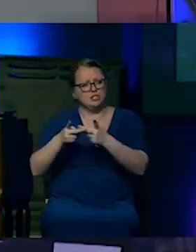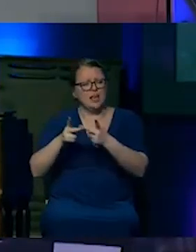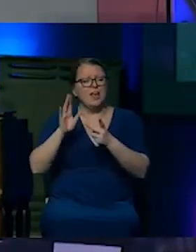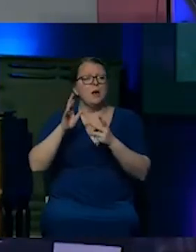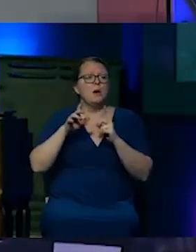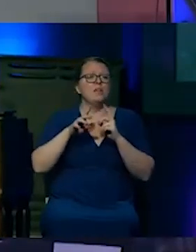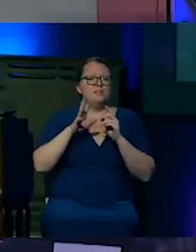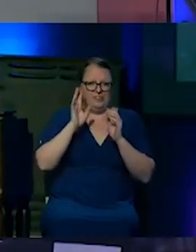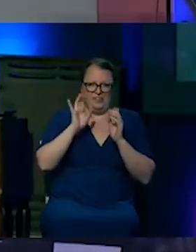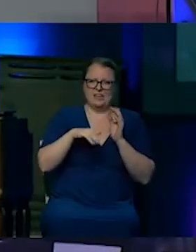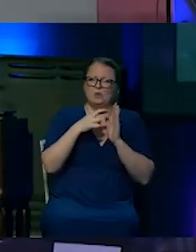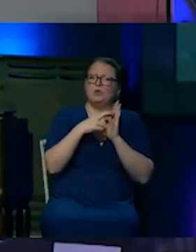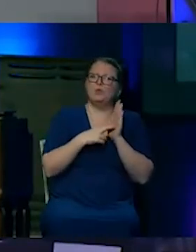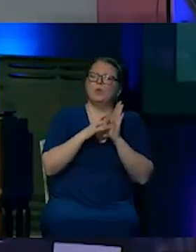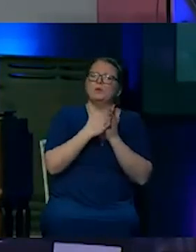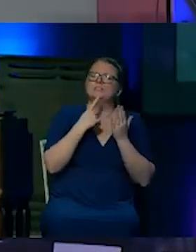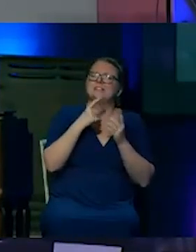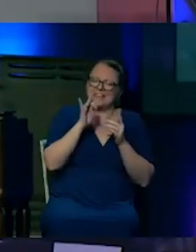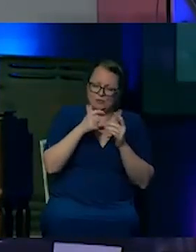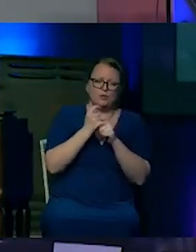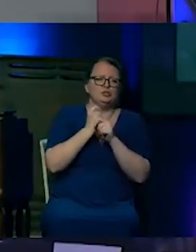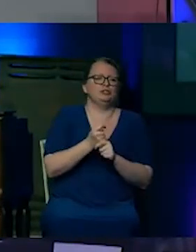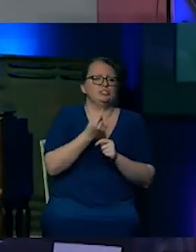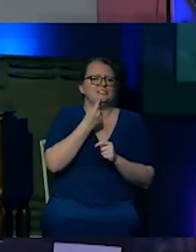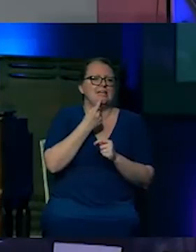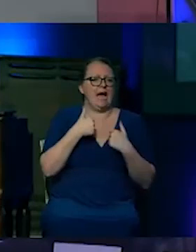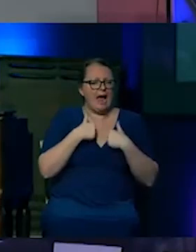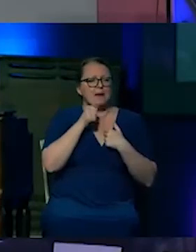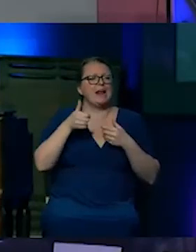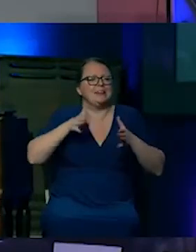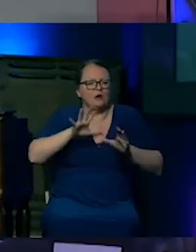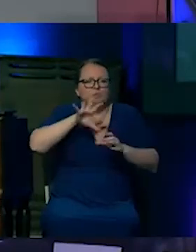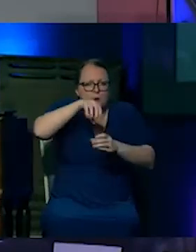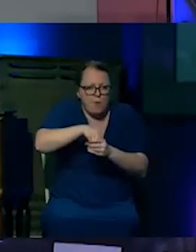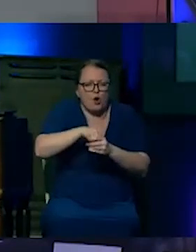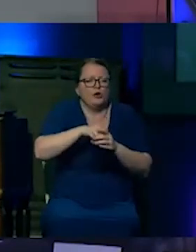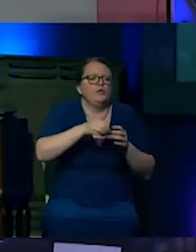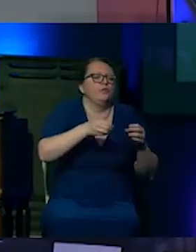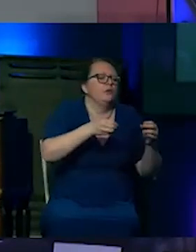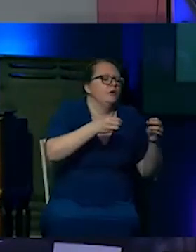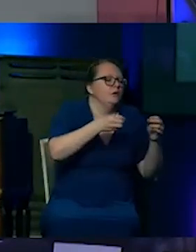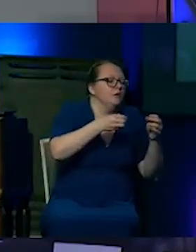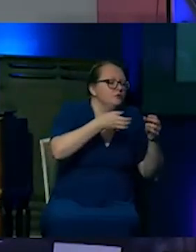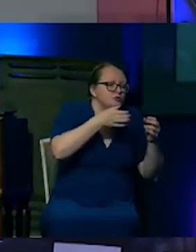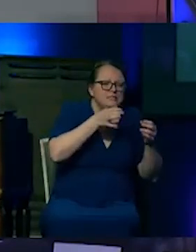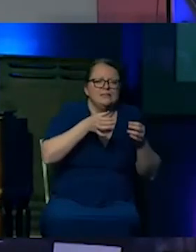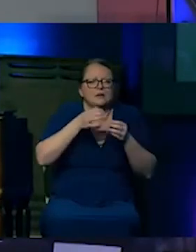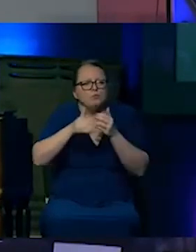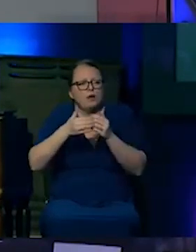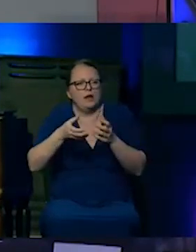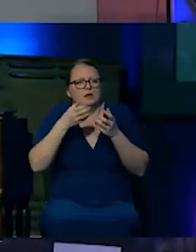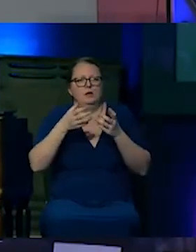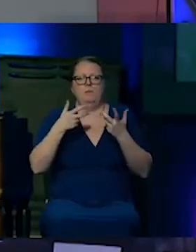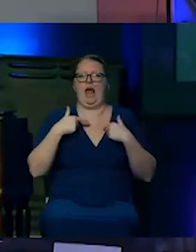book says. That's what our tradition says. But I couldn't do anything to make him want to